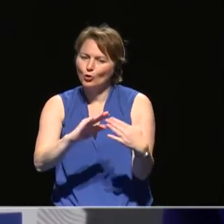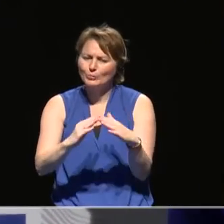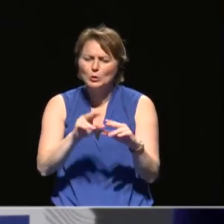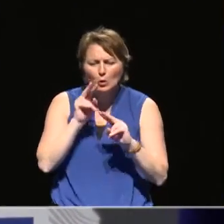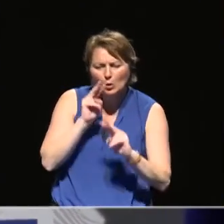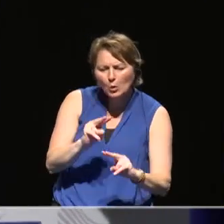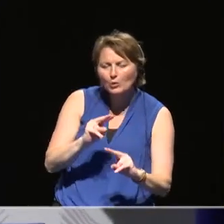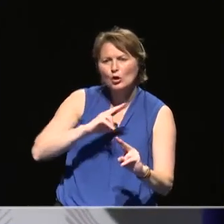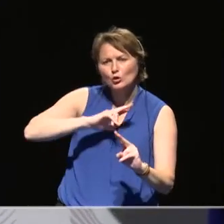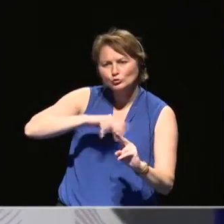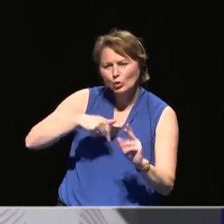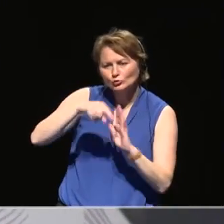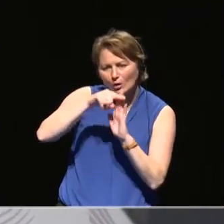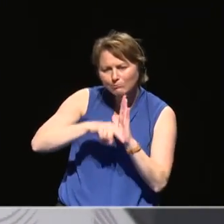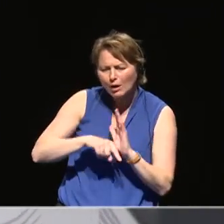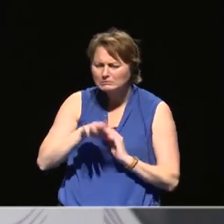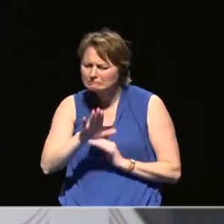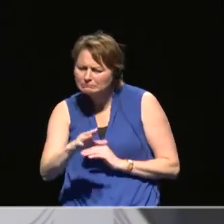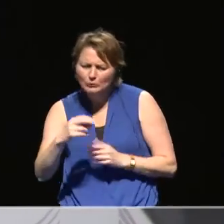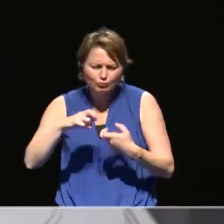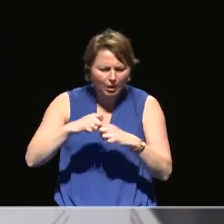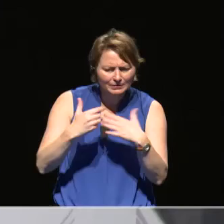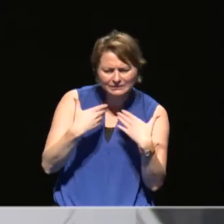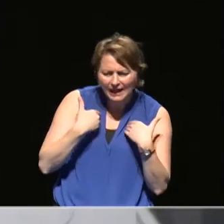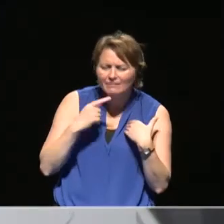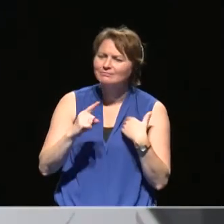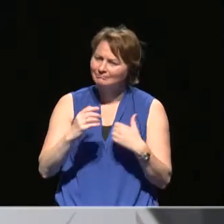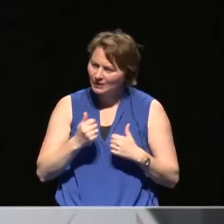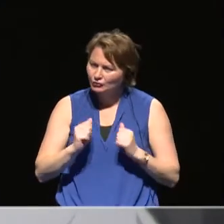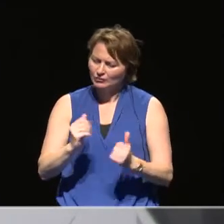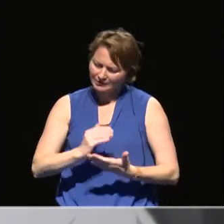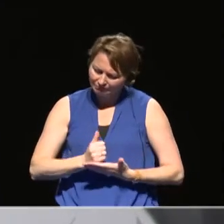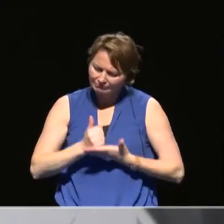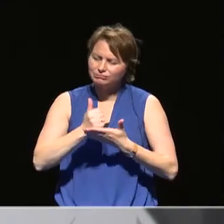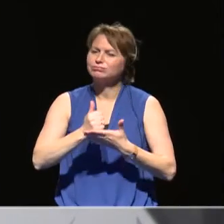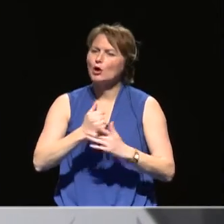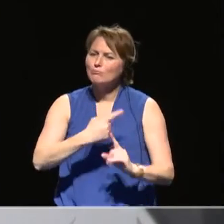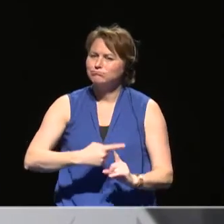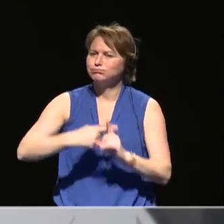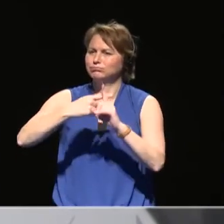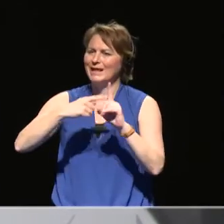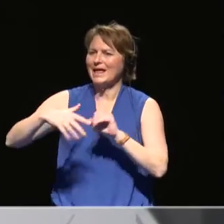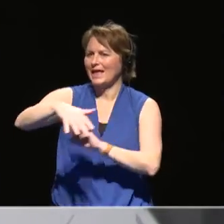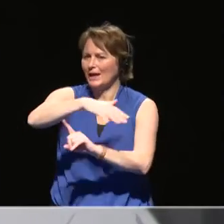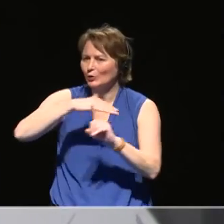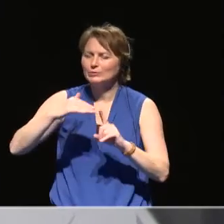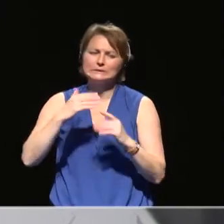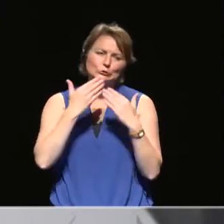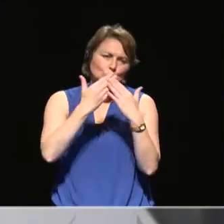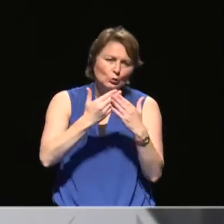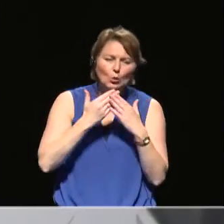look at the problems and try to help to improve areas such as schools and health and so on.